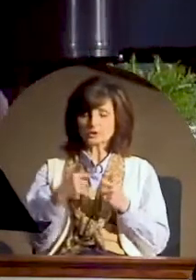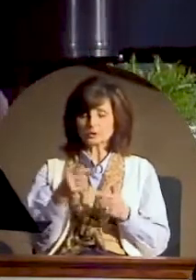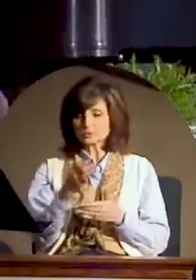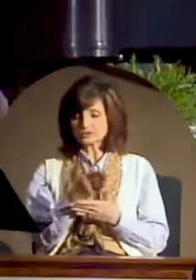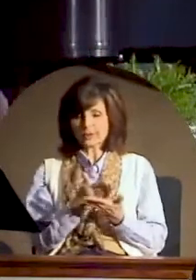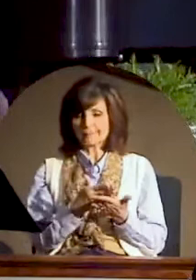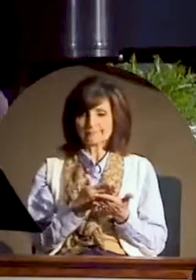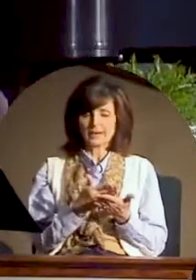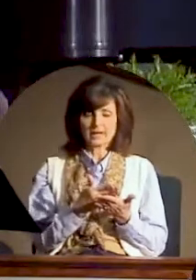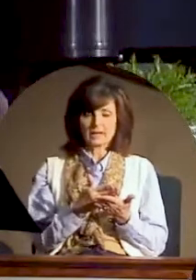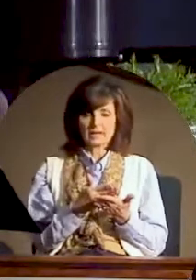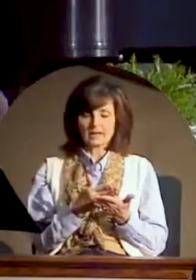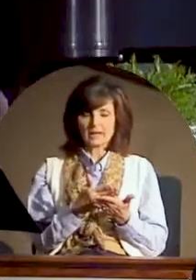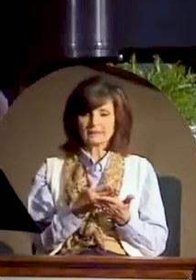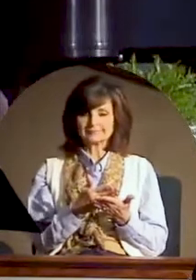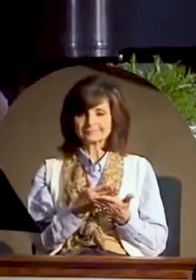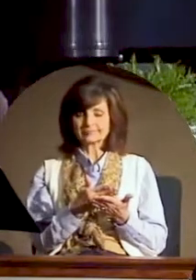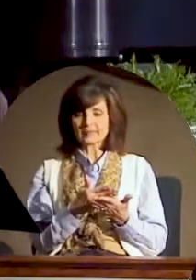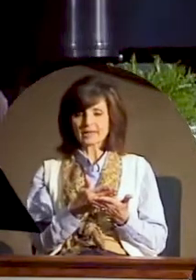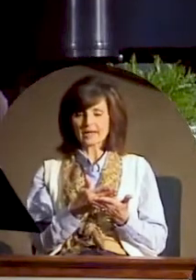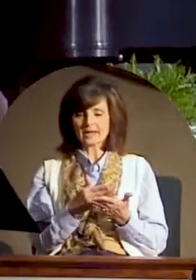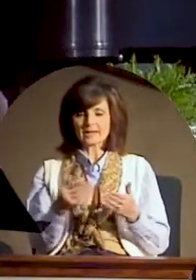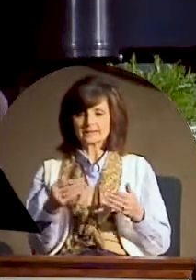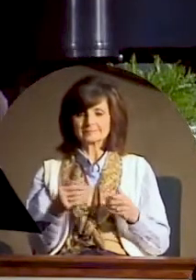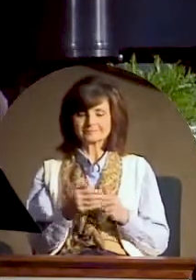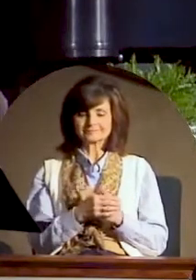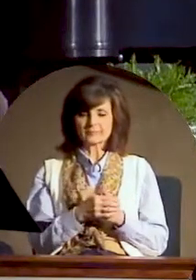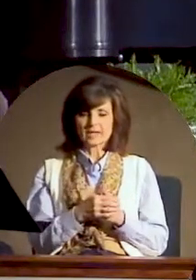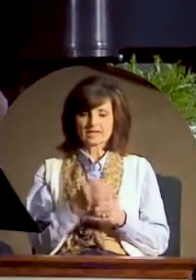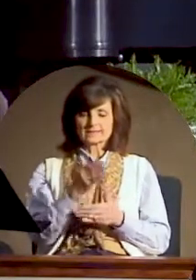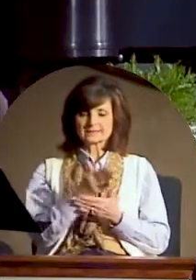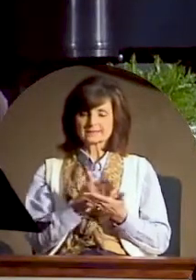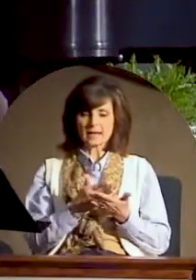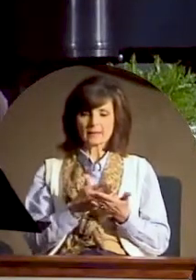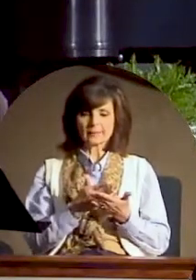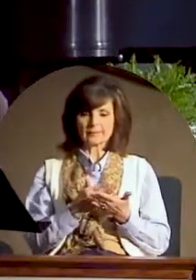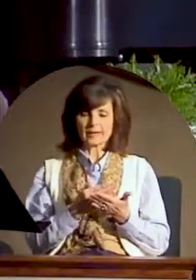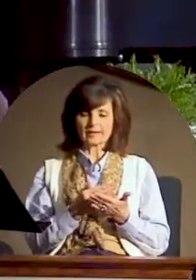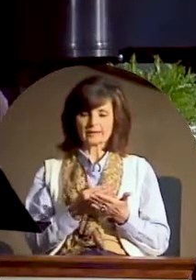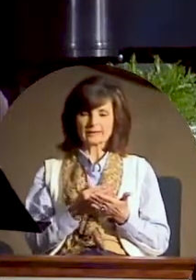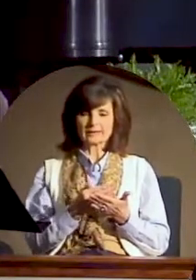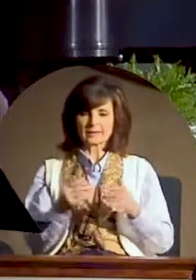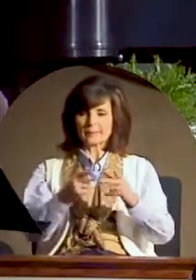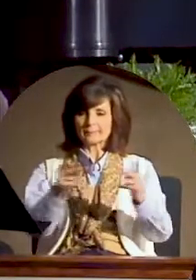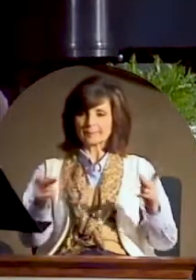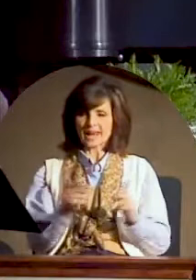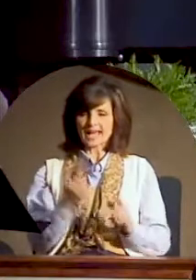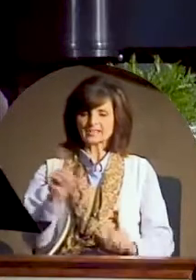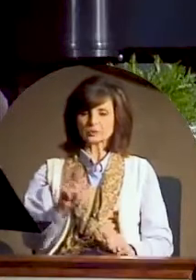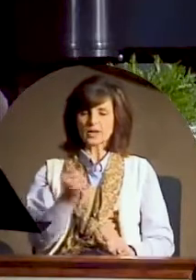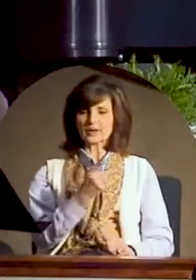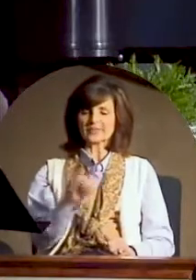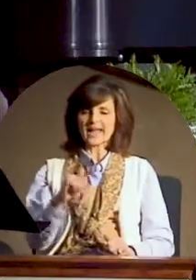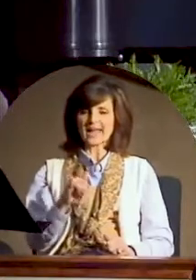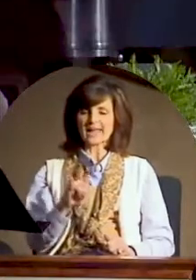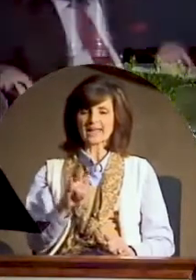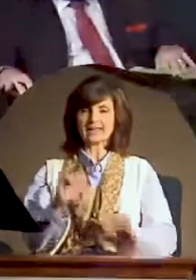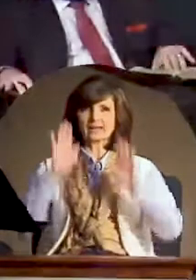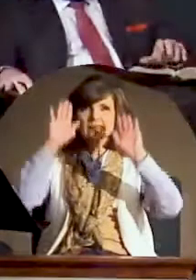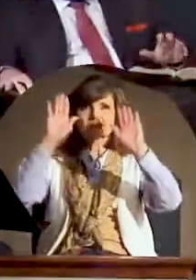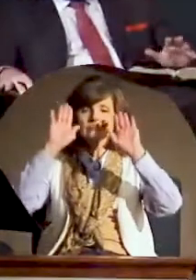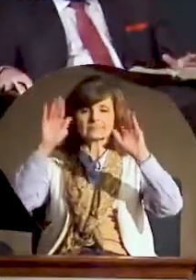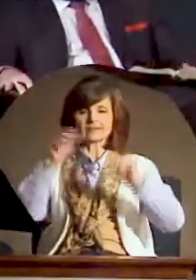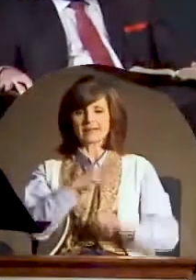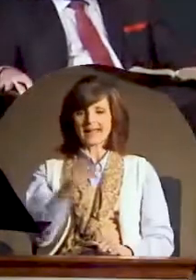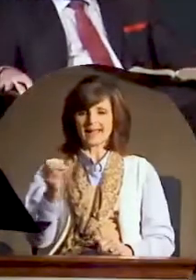in some arena when they bounce a beach ball around and read from the NIV Bible and the people there don't even believe in the